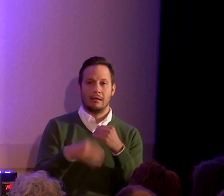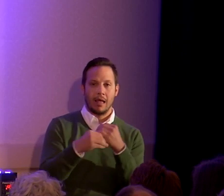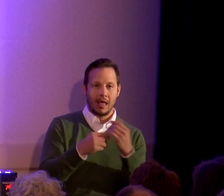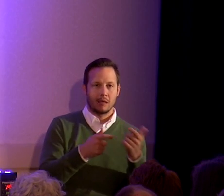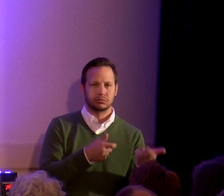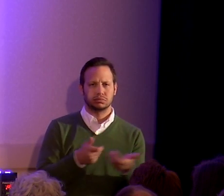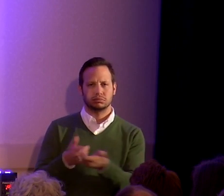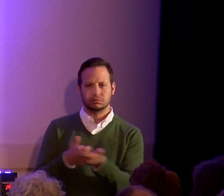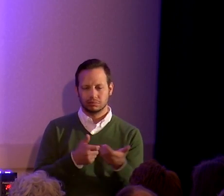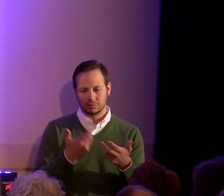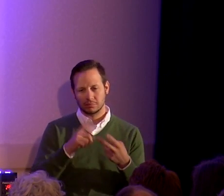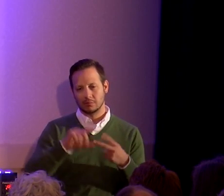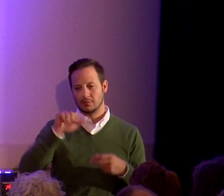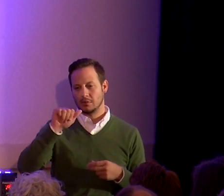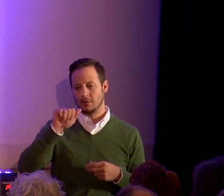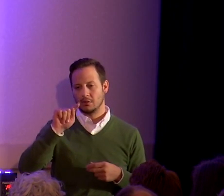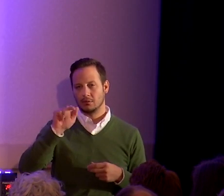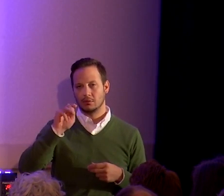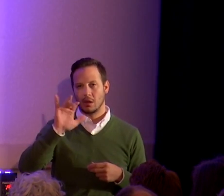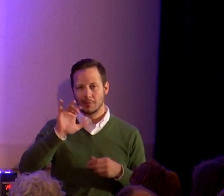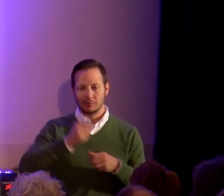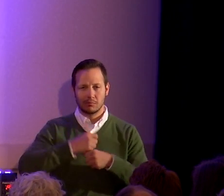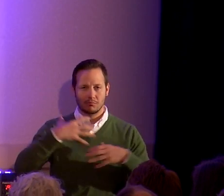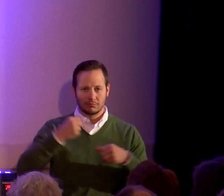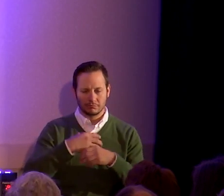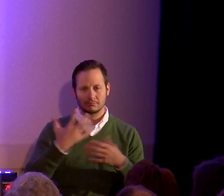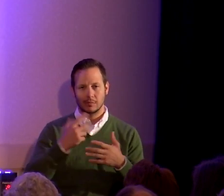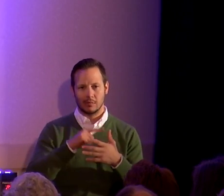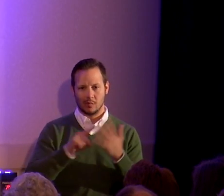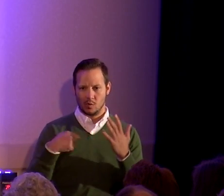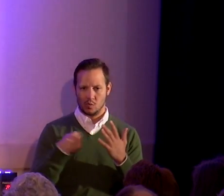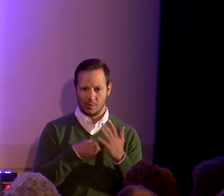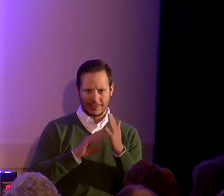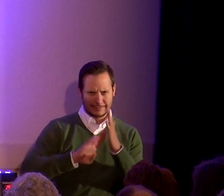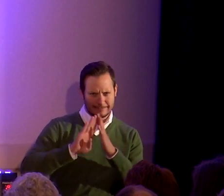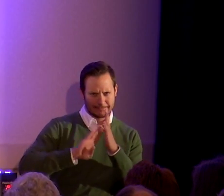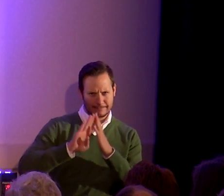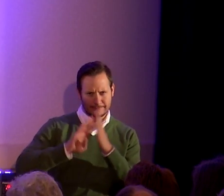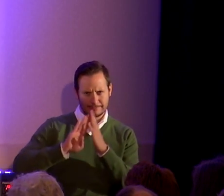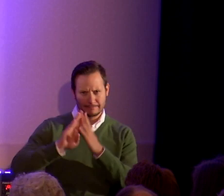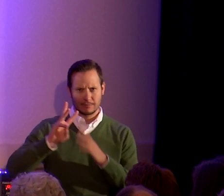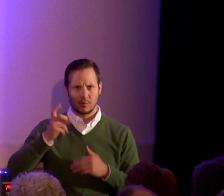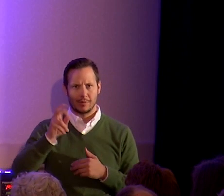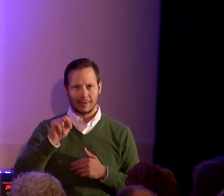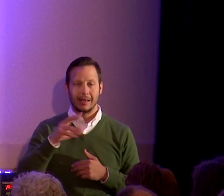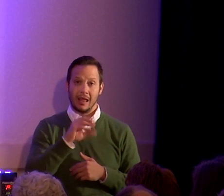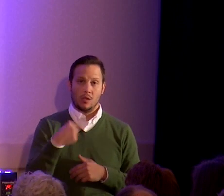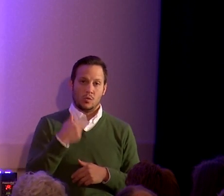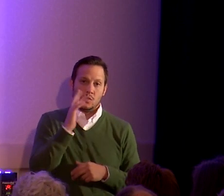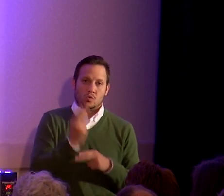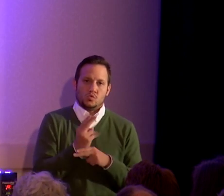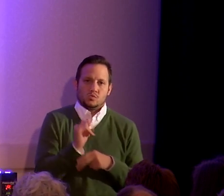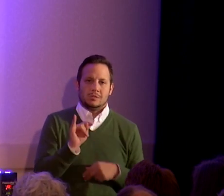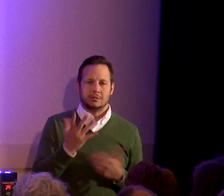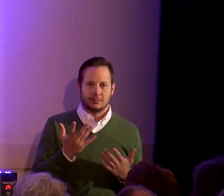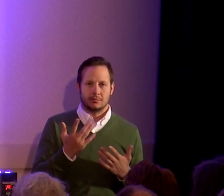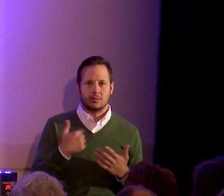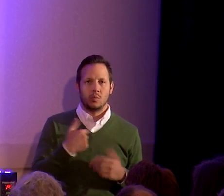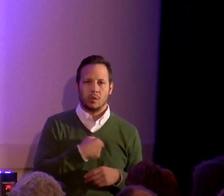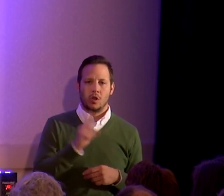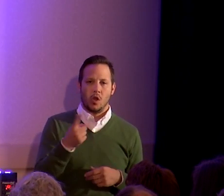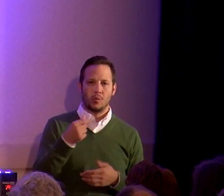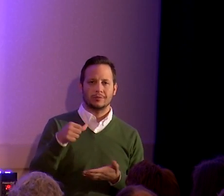guns, then we have atomic weaponry. As you can see, we are developing these weapons and we always use these weapons. We always push the